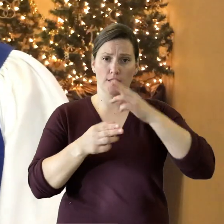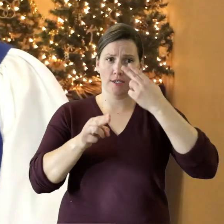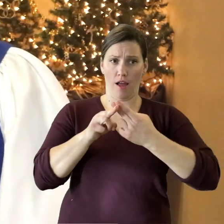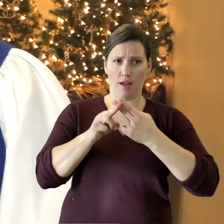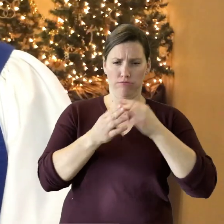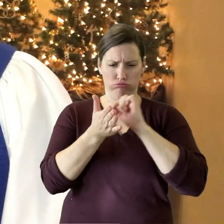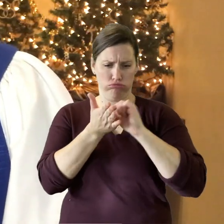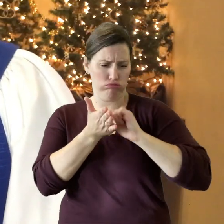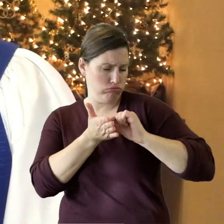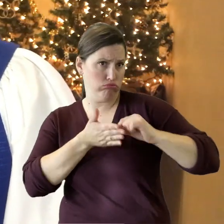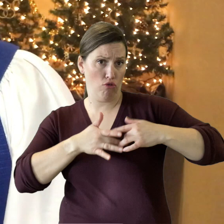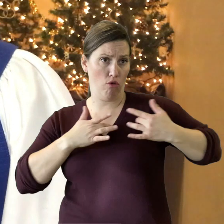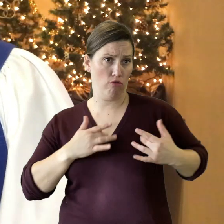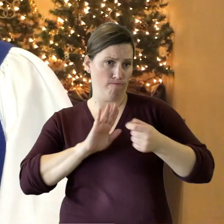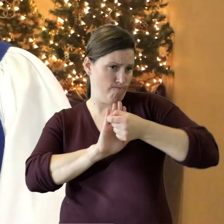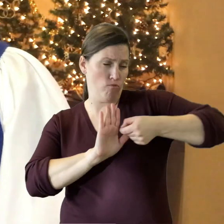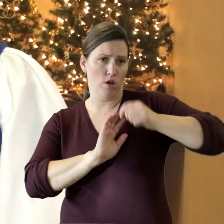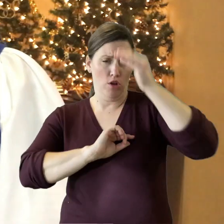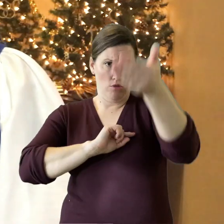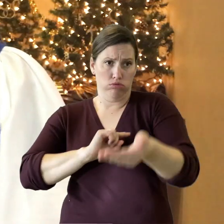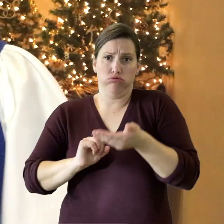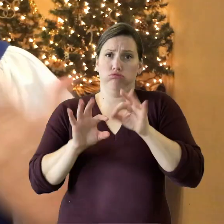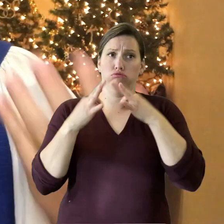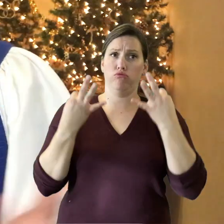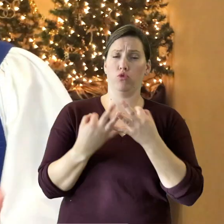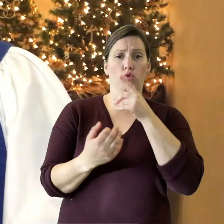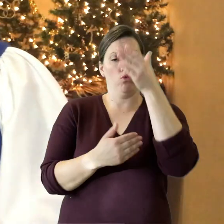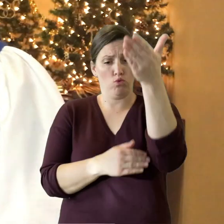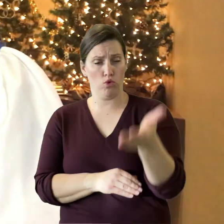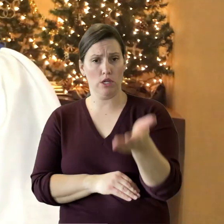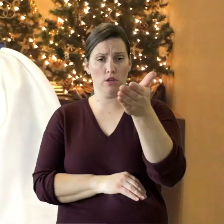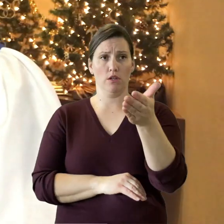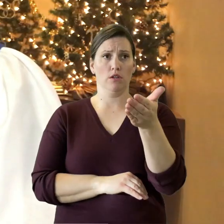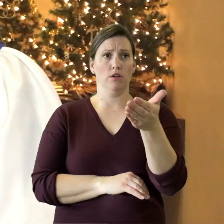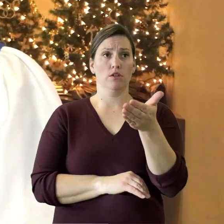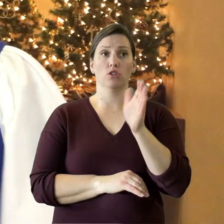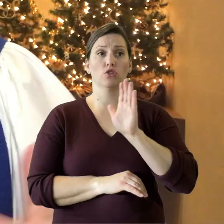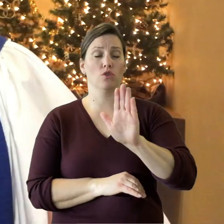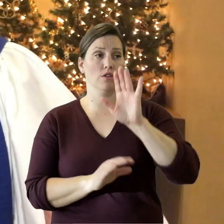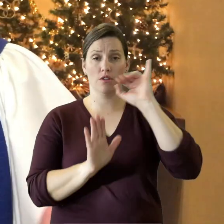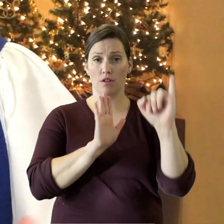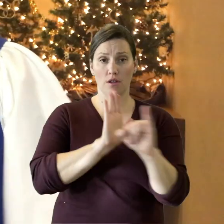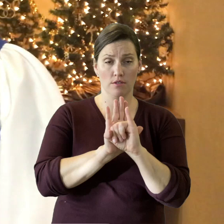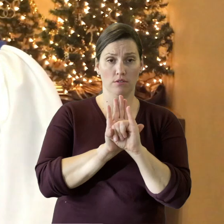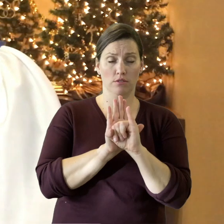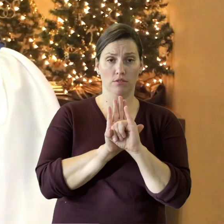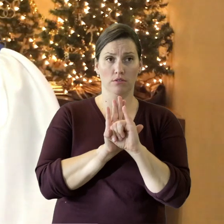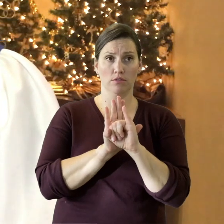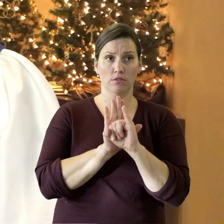his name on you, and brought you into his family. This is who you are. This is your